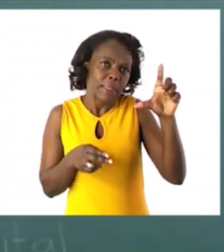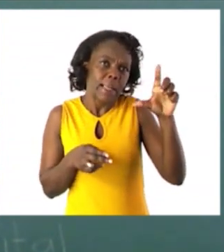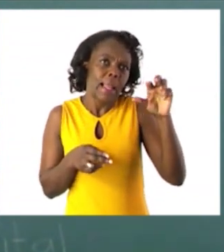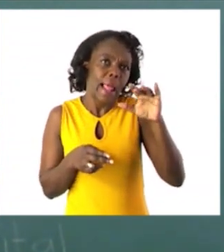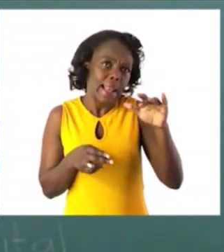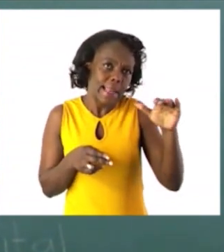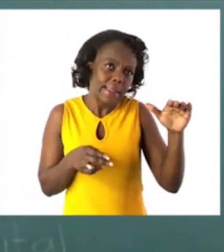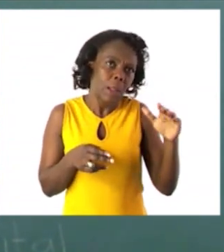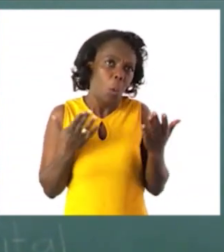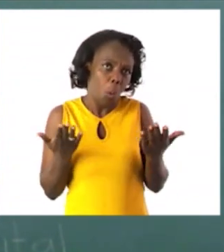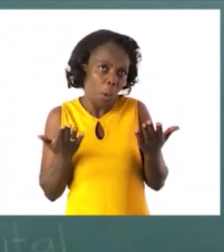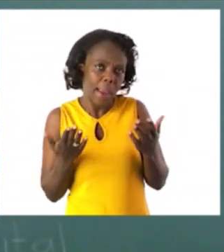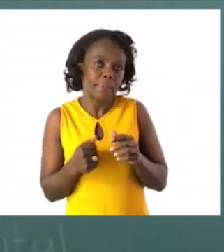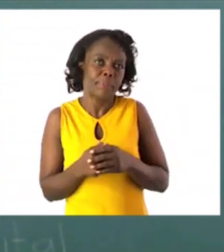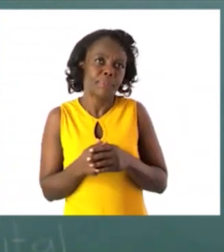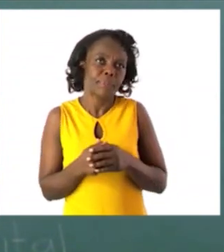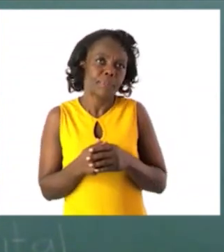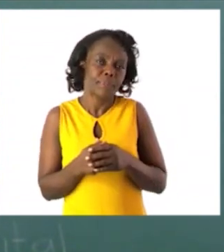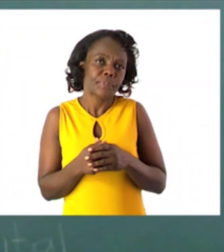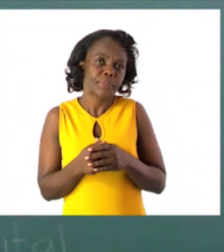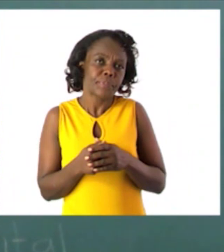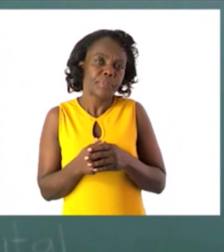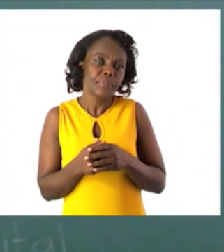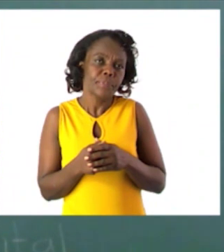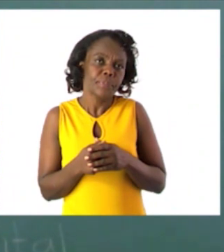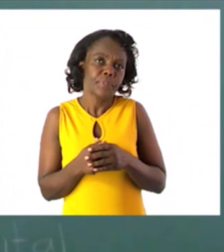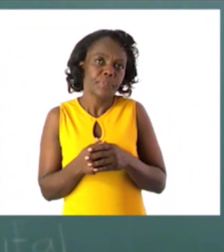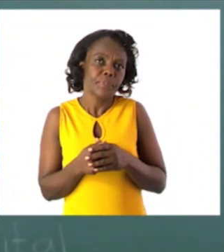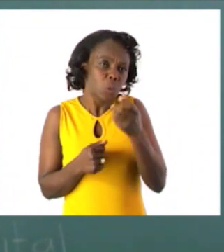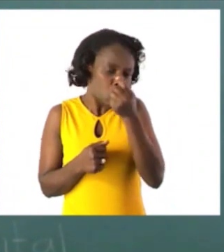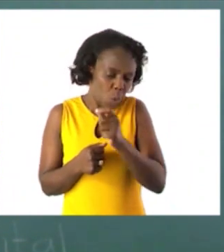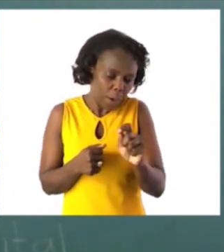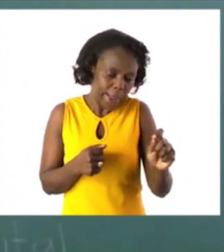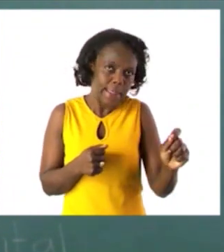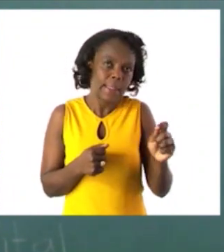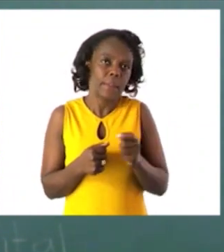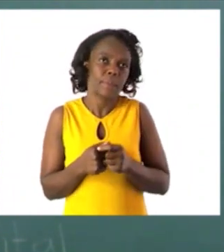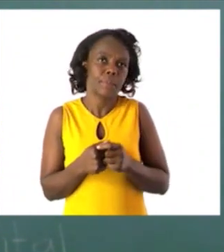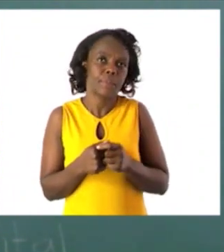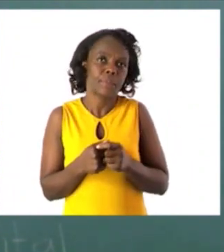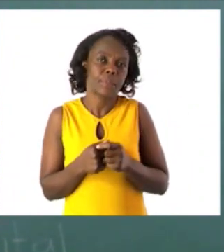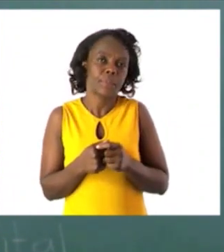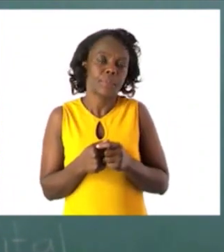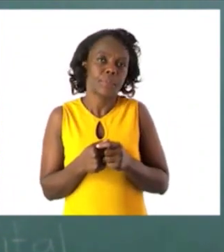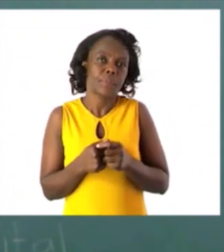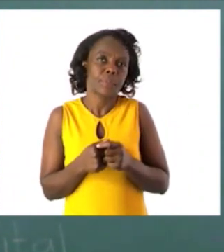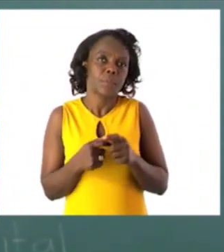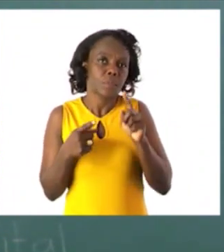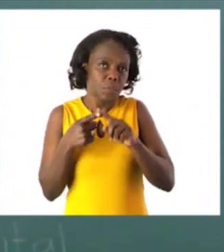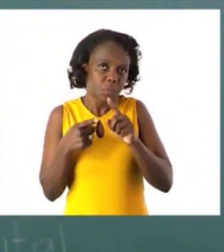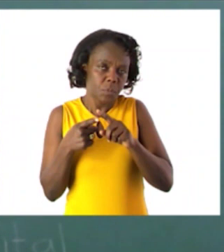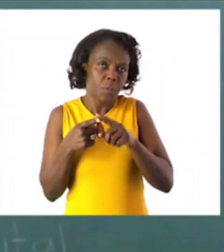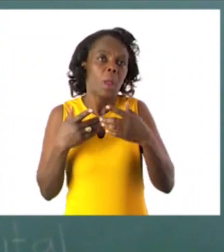the capital letters. Where do we use a capital letter when we are writing? We use a capital letter at